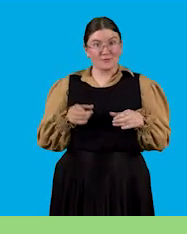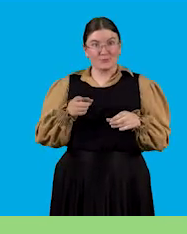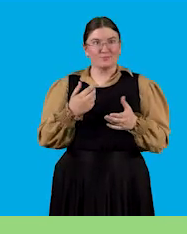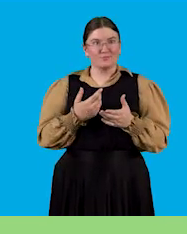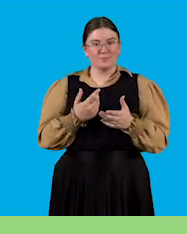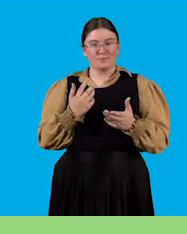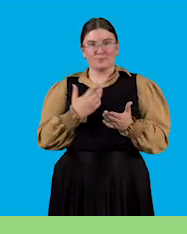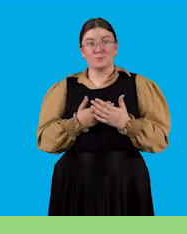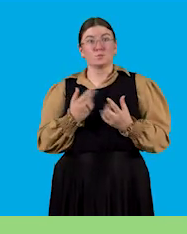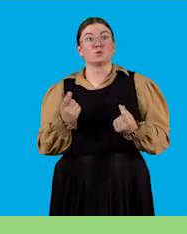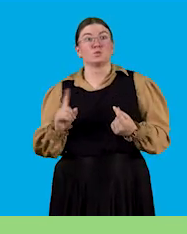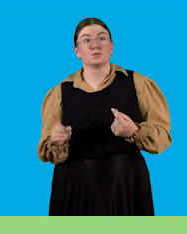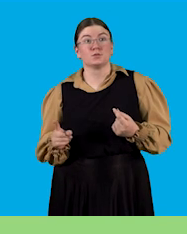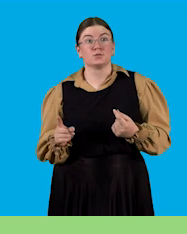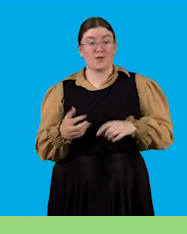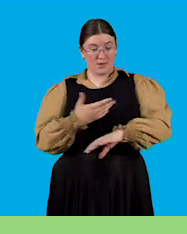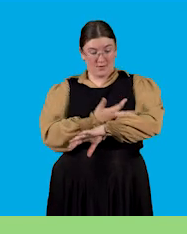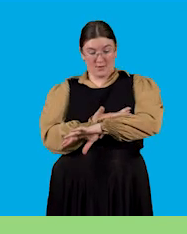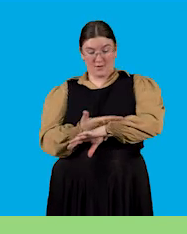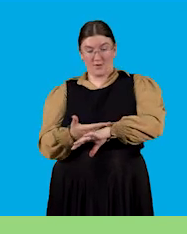to describe the nervous system,